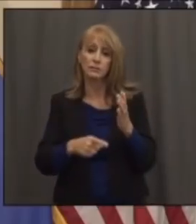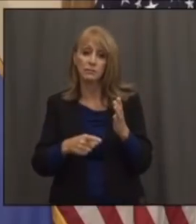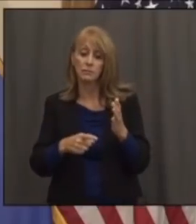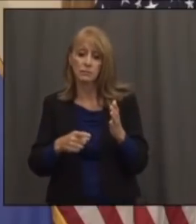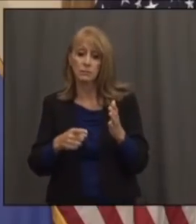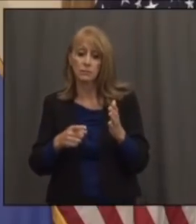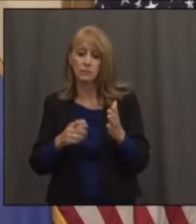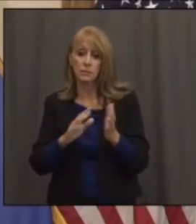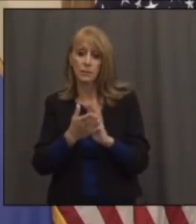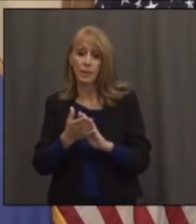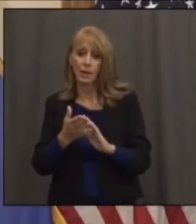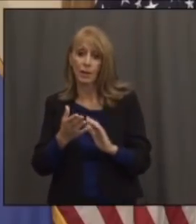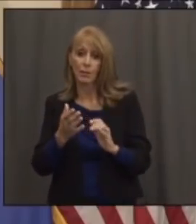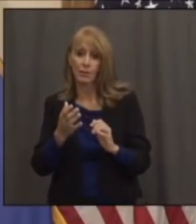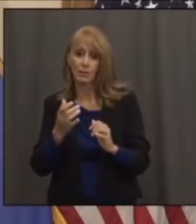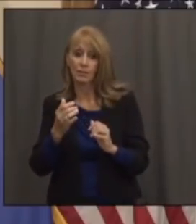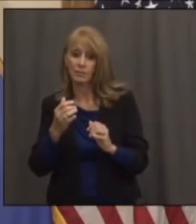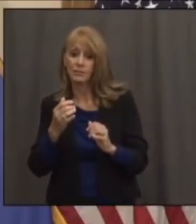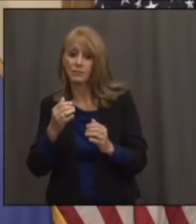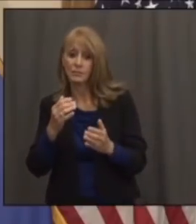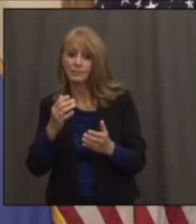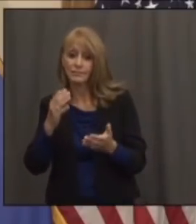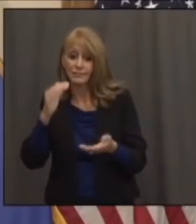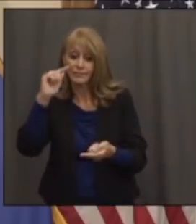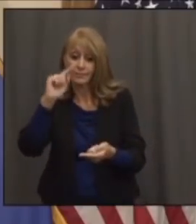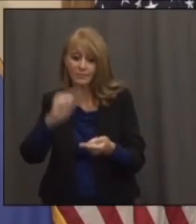stages of this state outbreak?